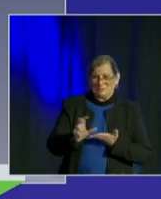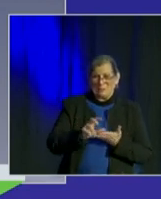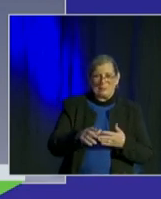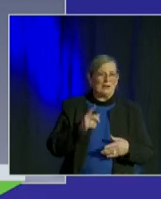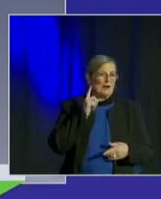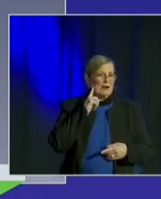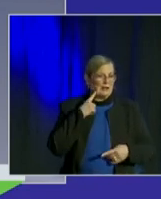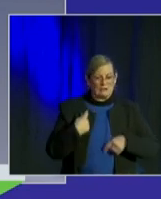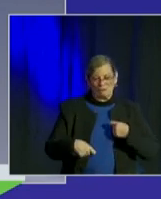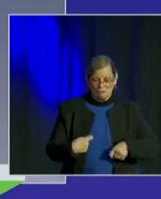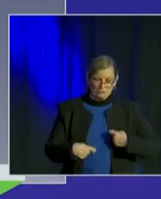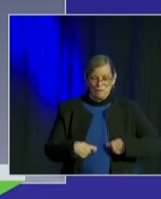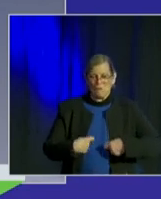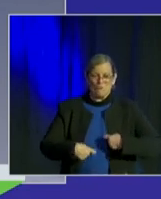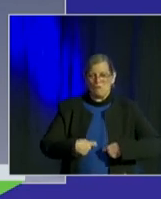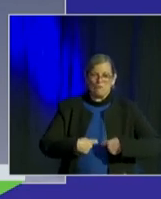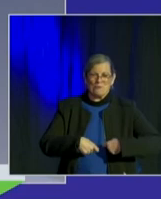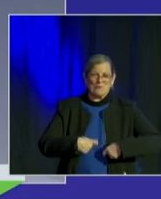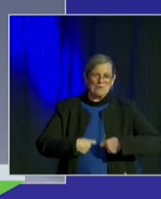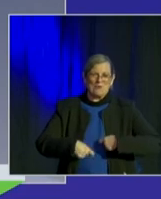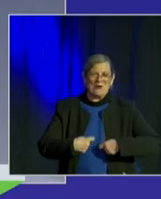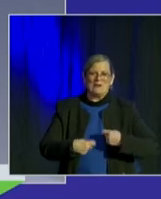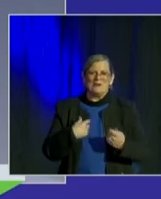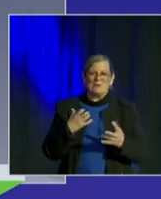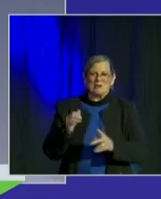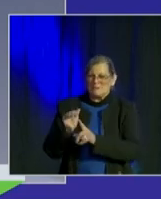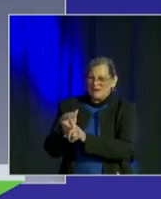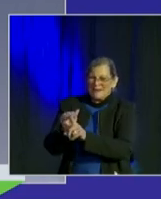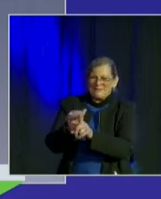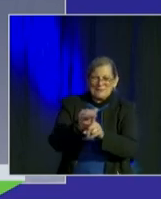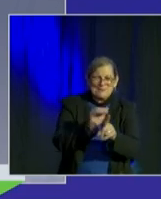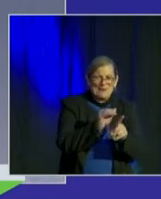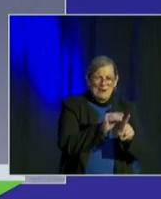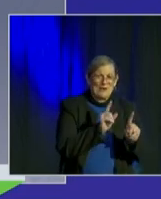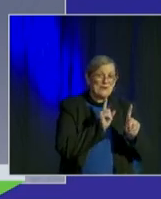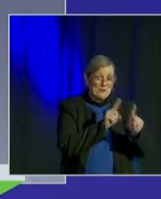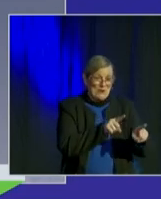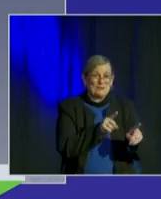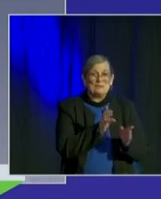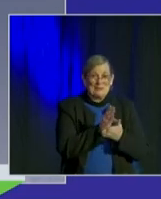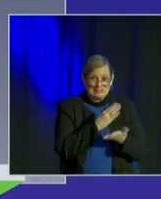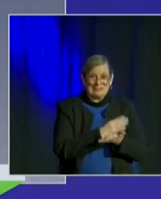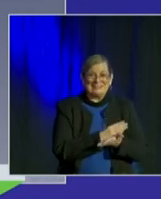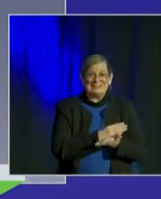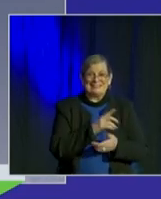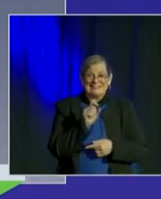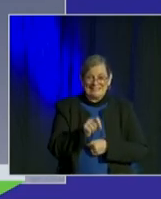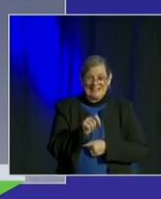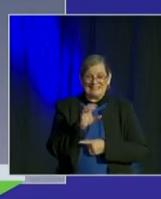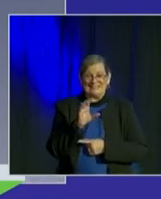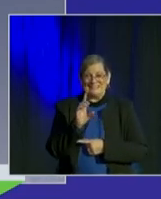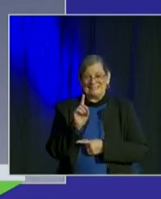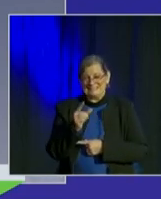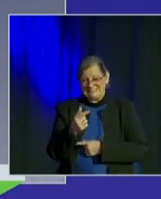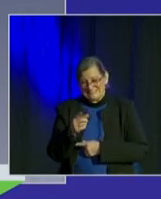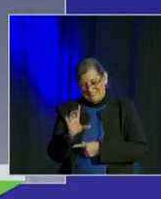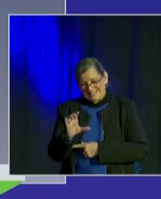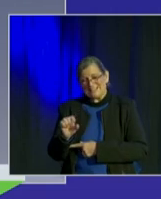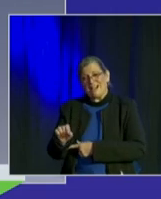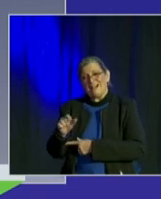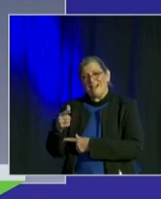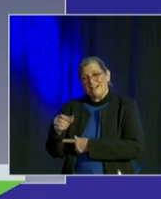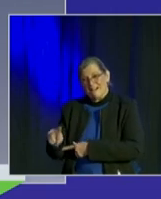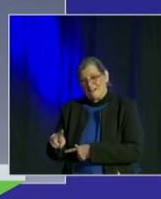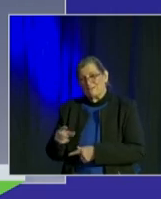numbers up here for y'all. I want to remind everyone you can also go to budget.dc.gov at any time to make sure that you can